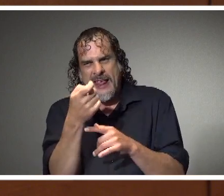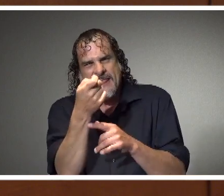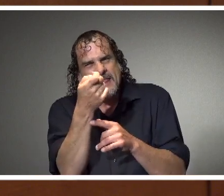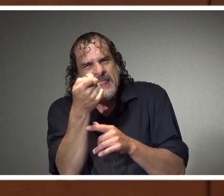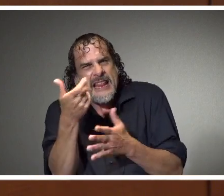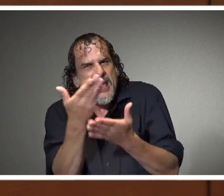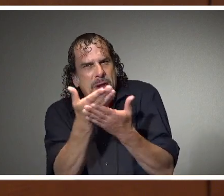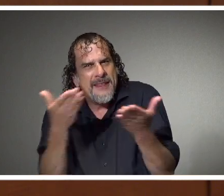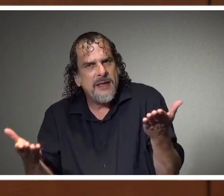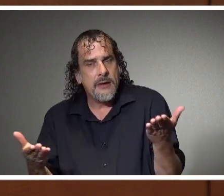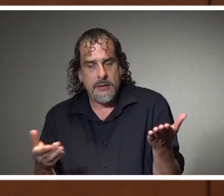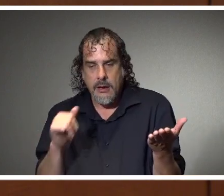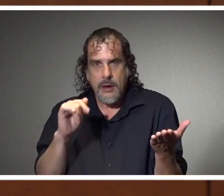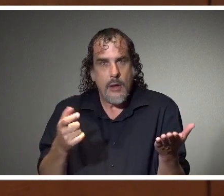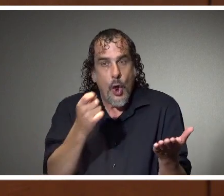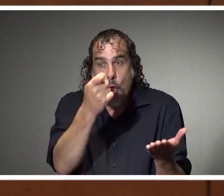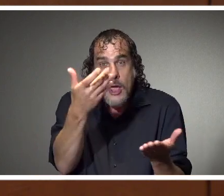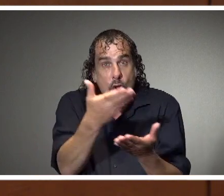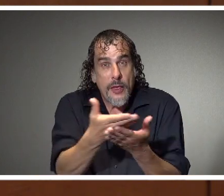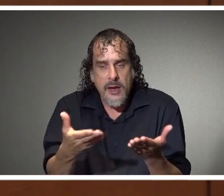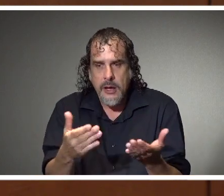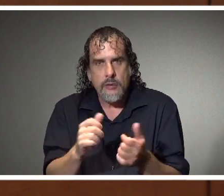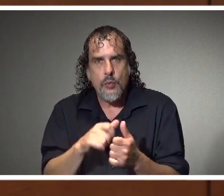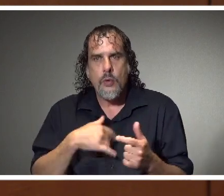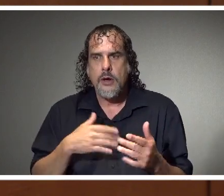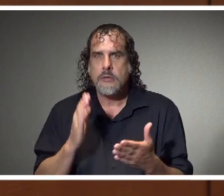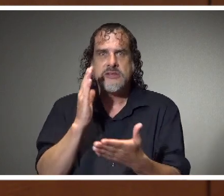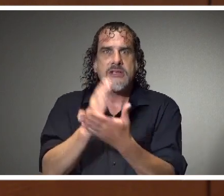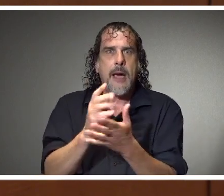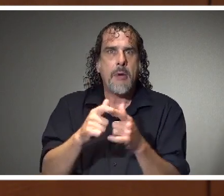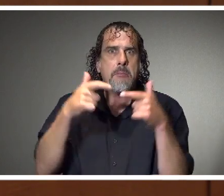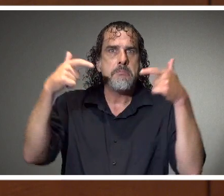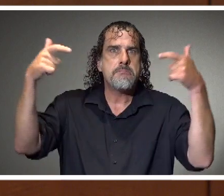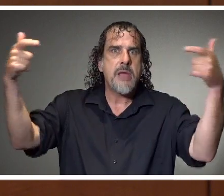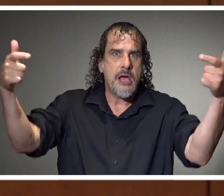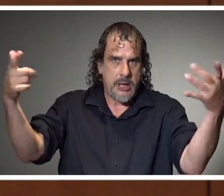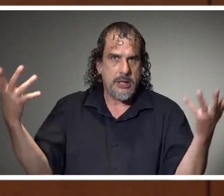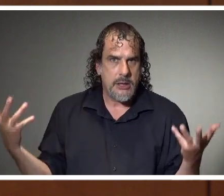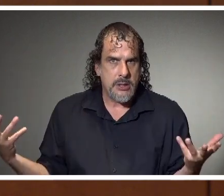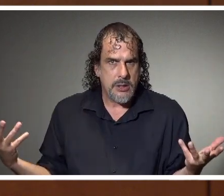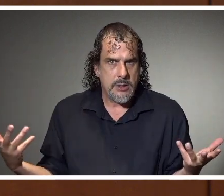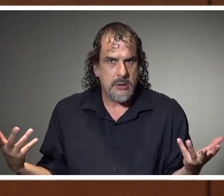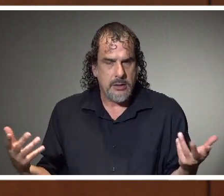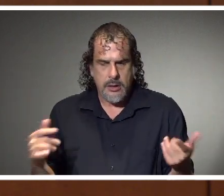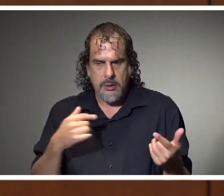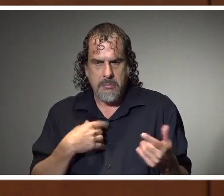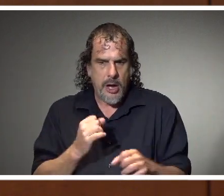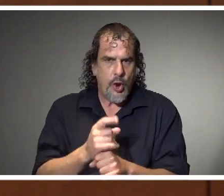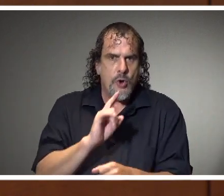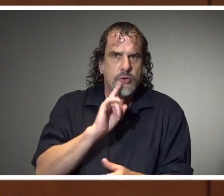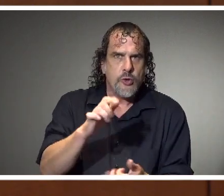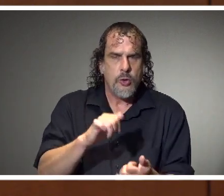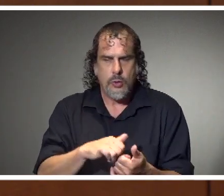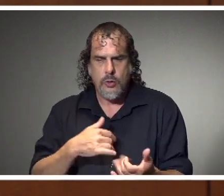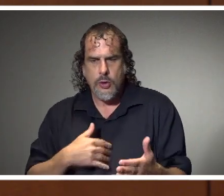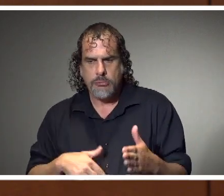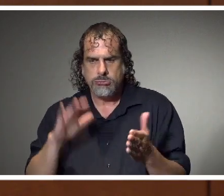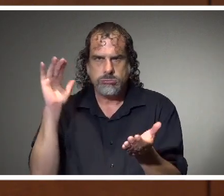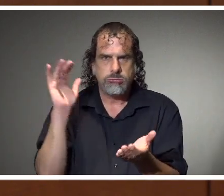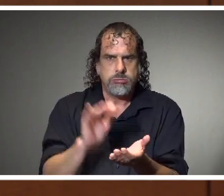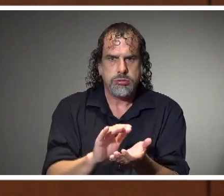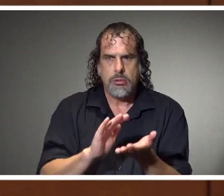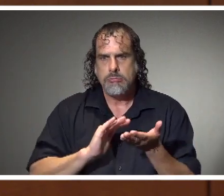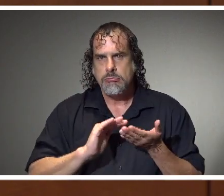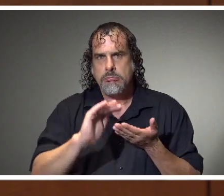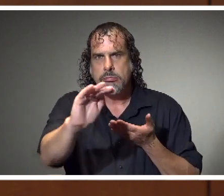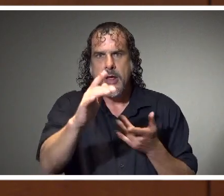will, because the little things will make a huge difference long term to ensure that we're seeing they're not going